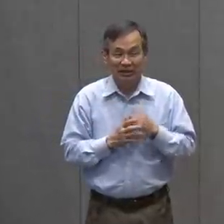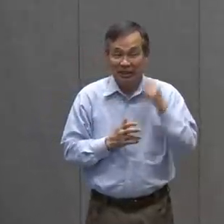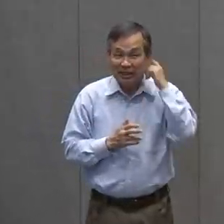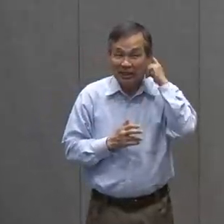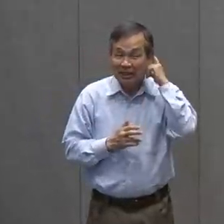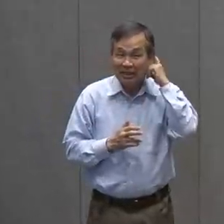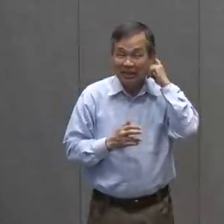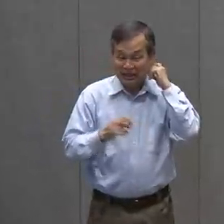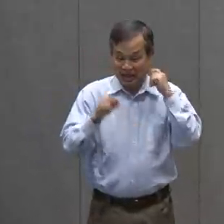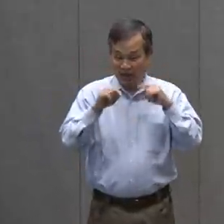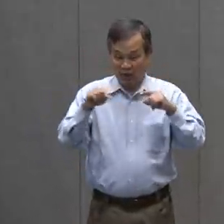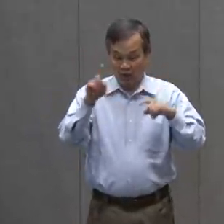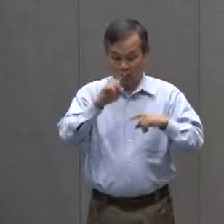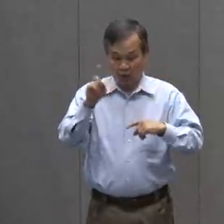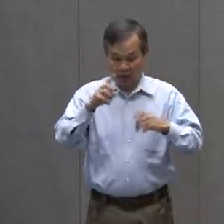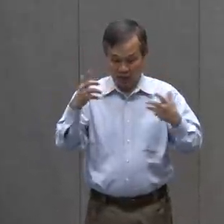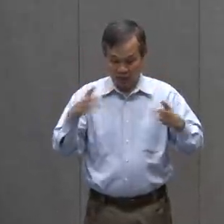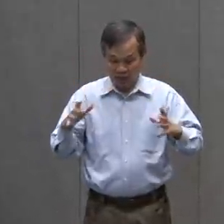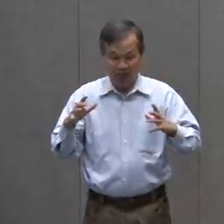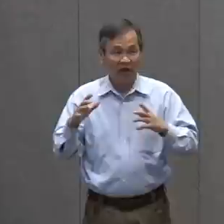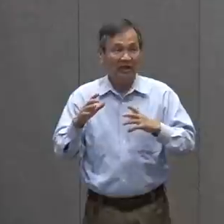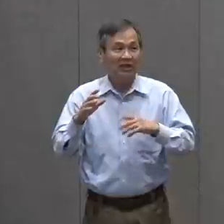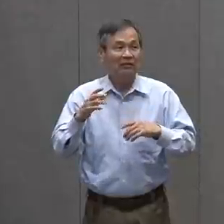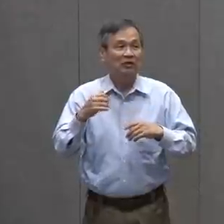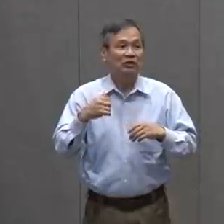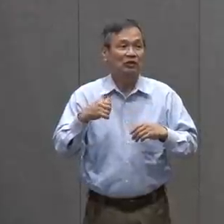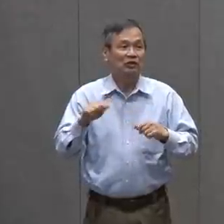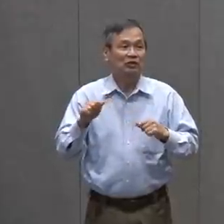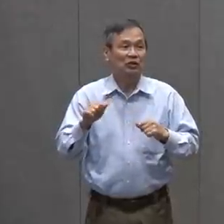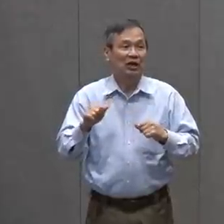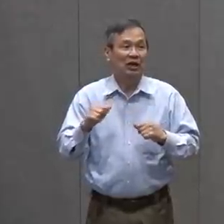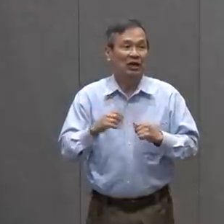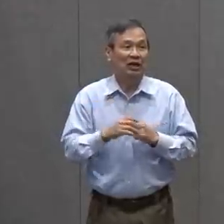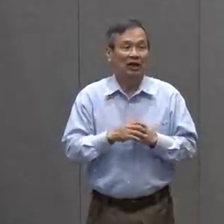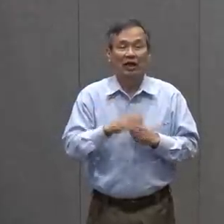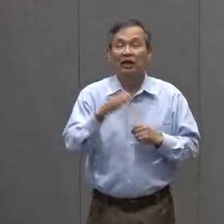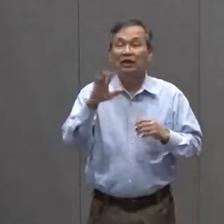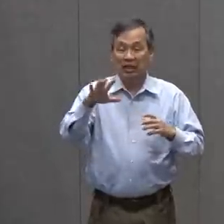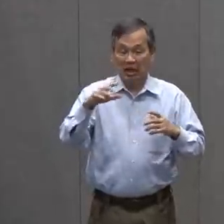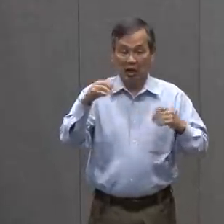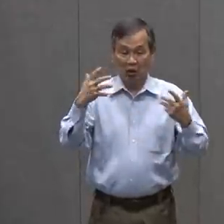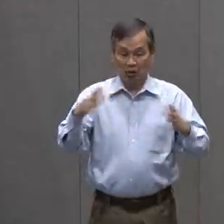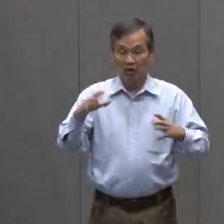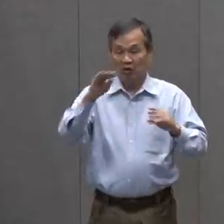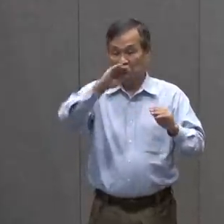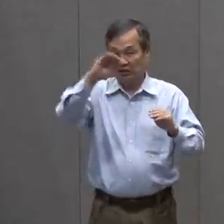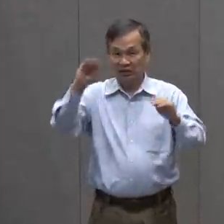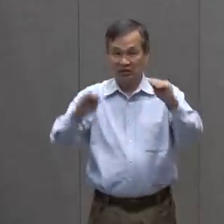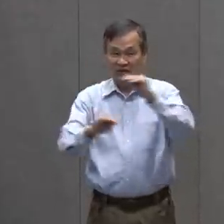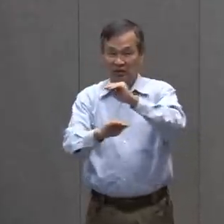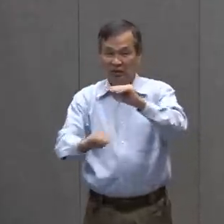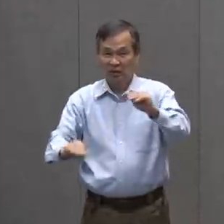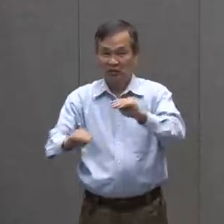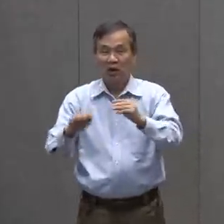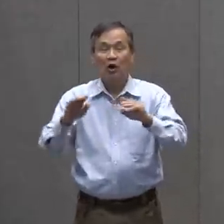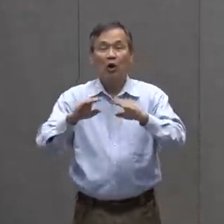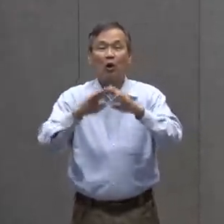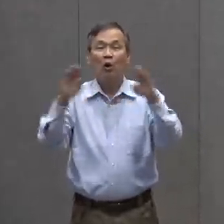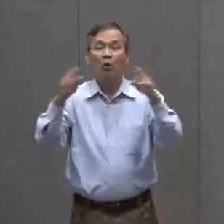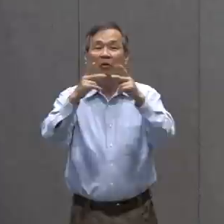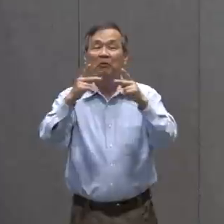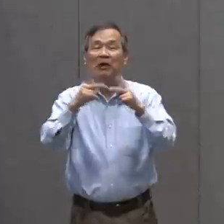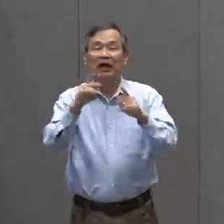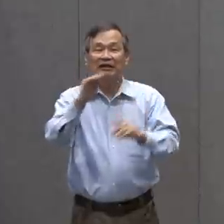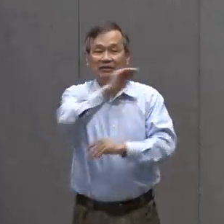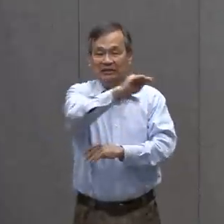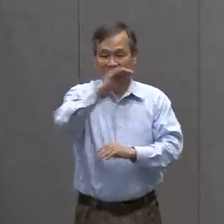we can on the board. So let me see. I'm going to try going over here. And what you're doing is trying to rearrange where you can go to an open spot to